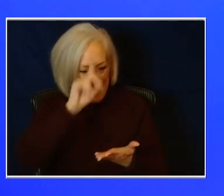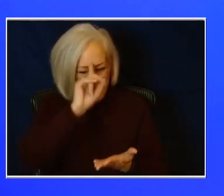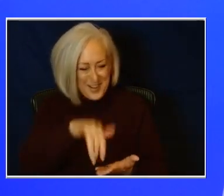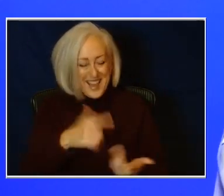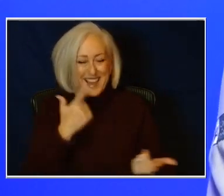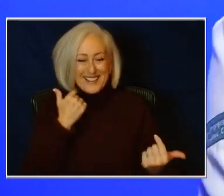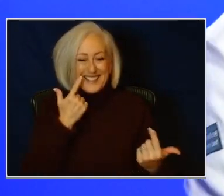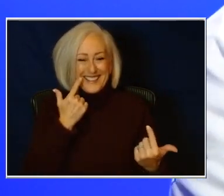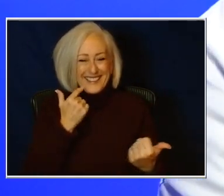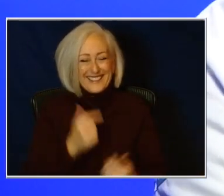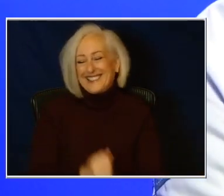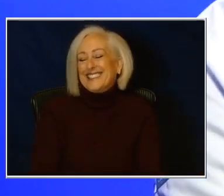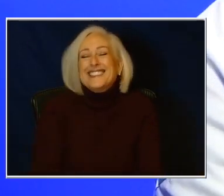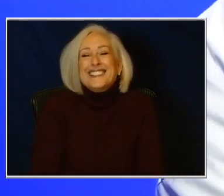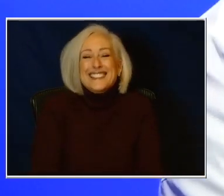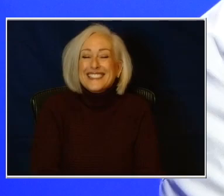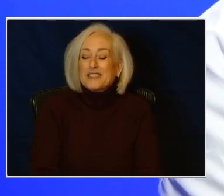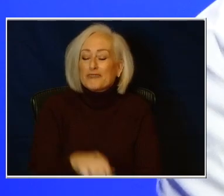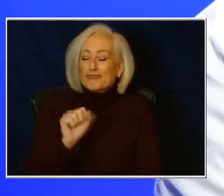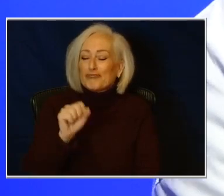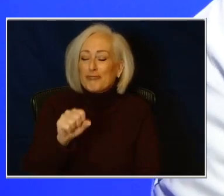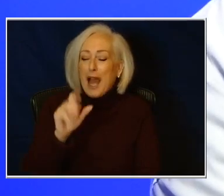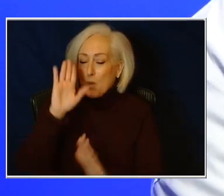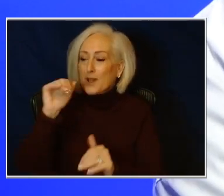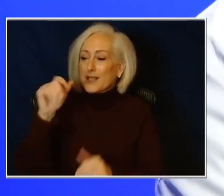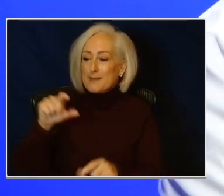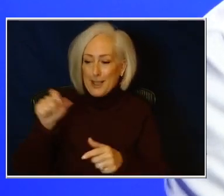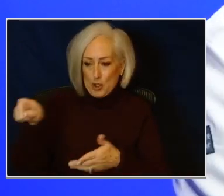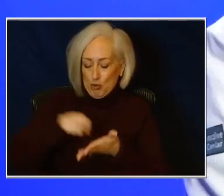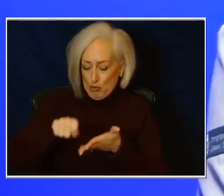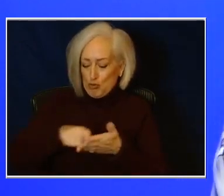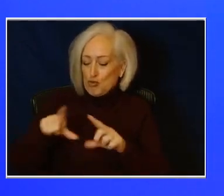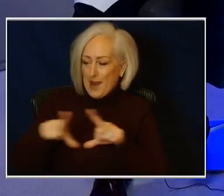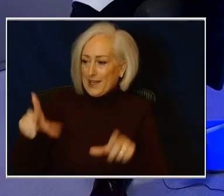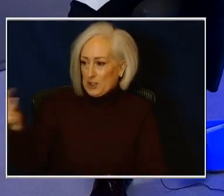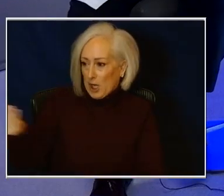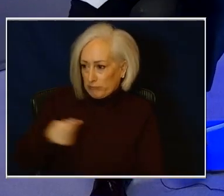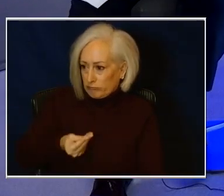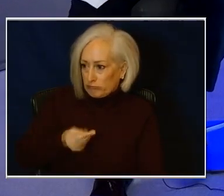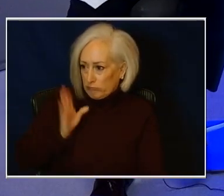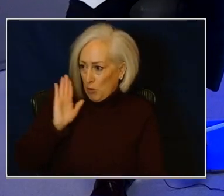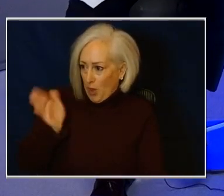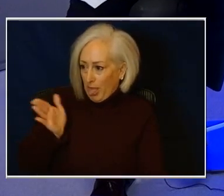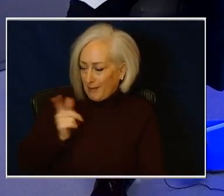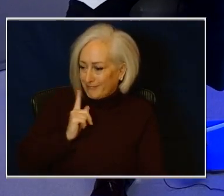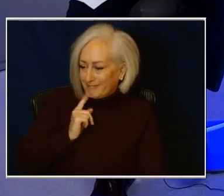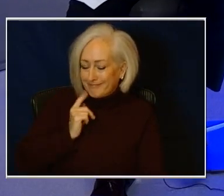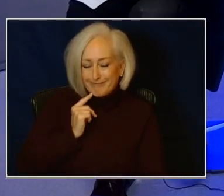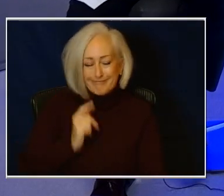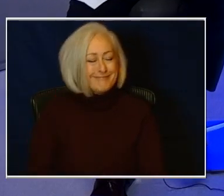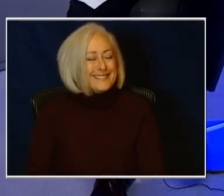yeah, and I'll be expecting a check at the end of this program. Okay, here we go. But